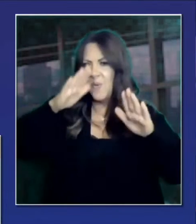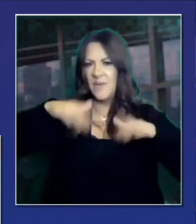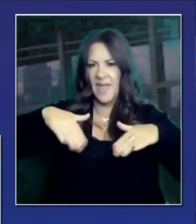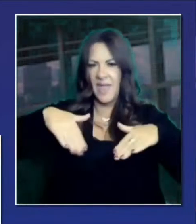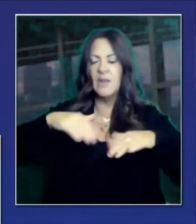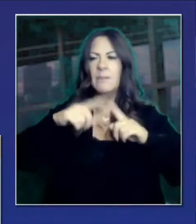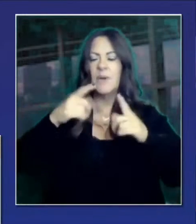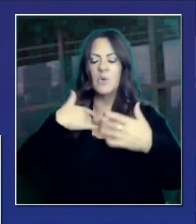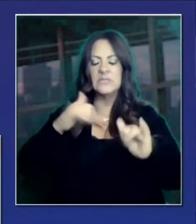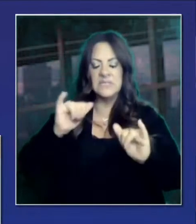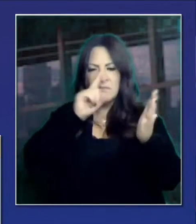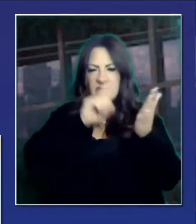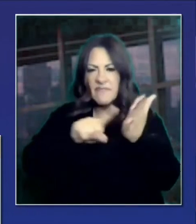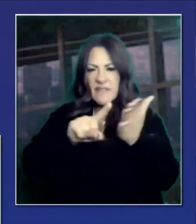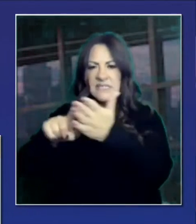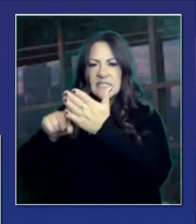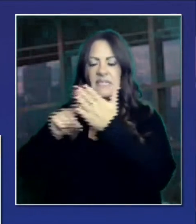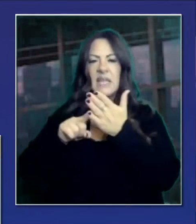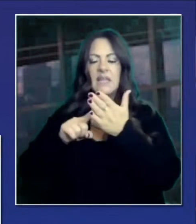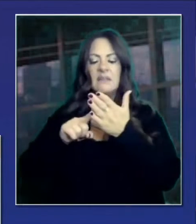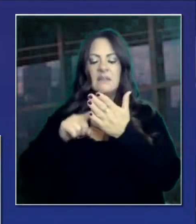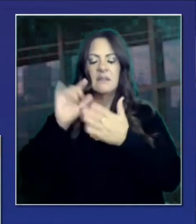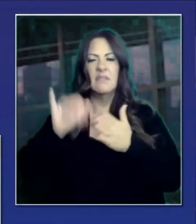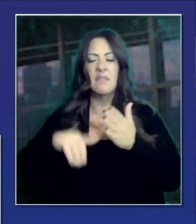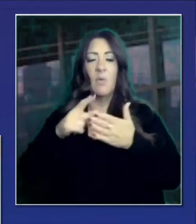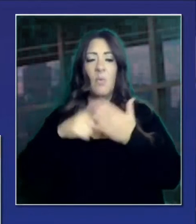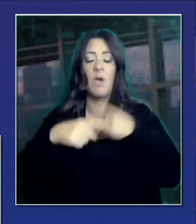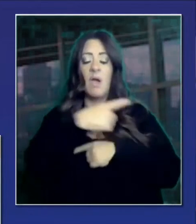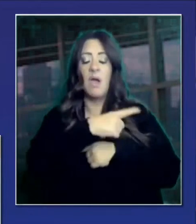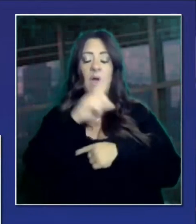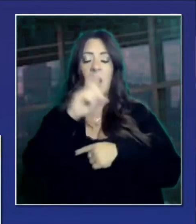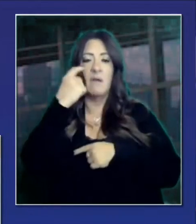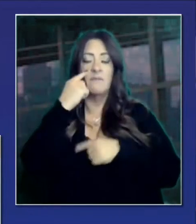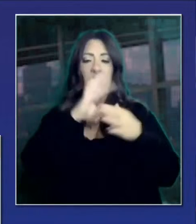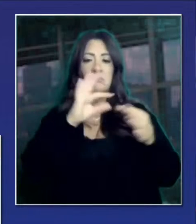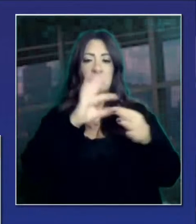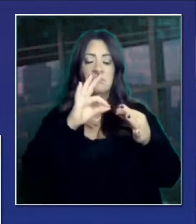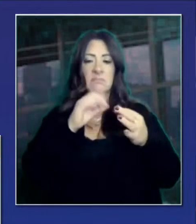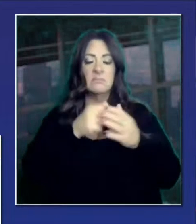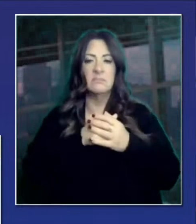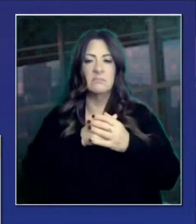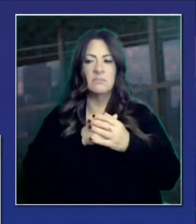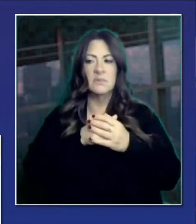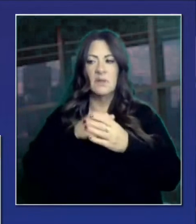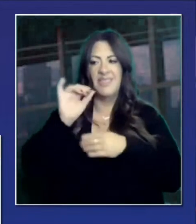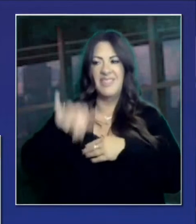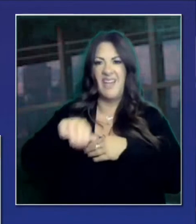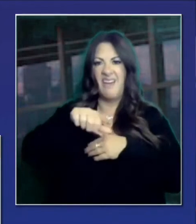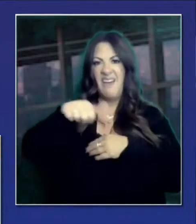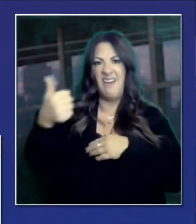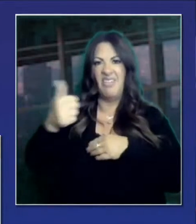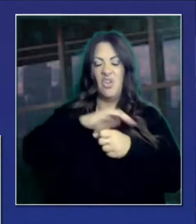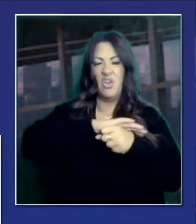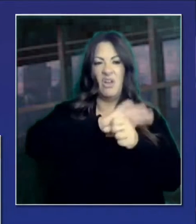also investigating the two things the governor talked about. Is this more contagious? We know that